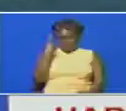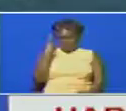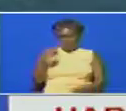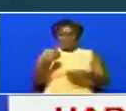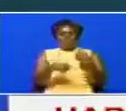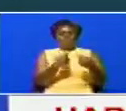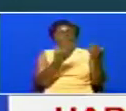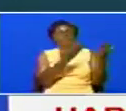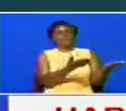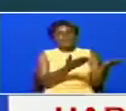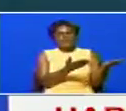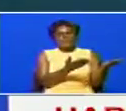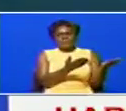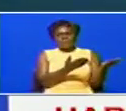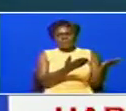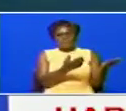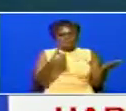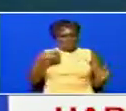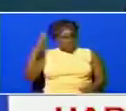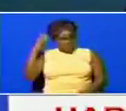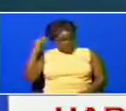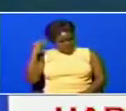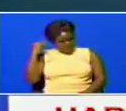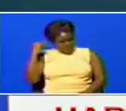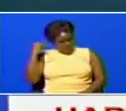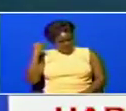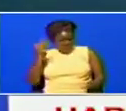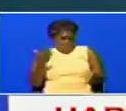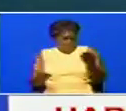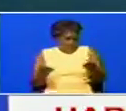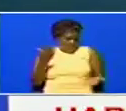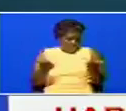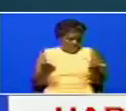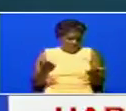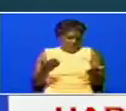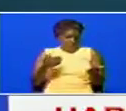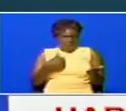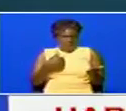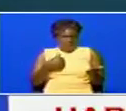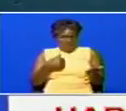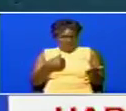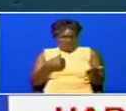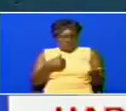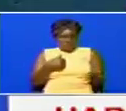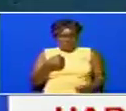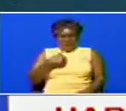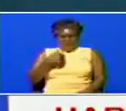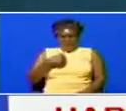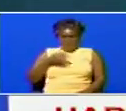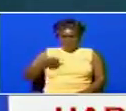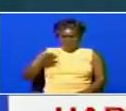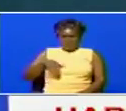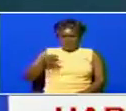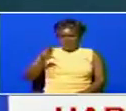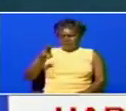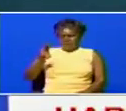going on. I heard that there might be 3 women governors. I